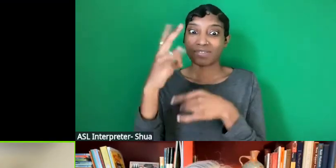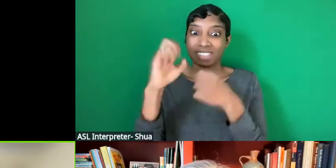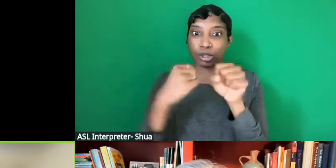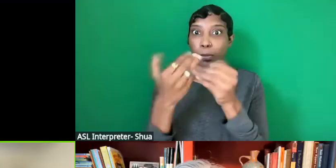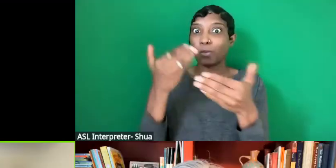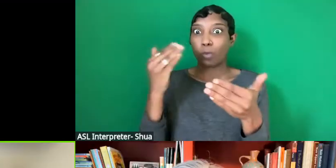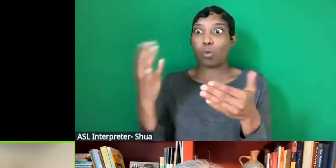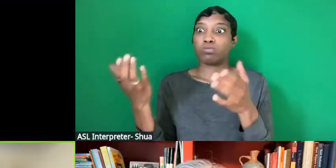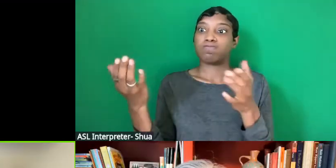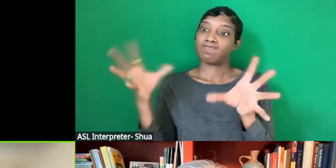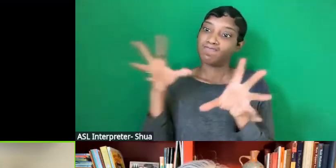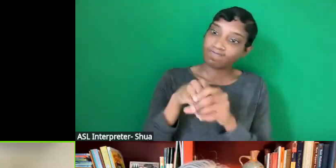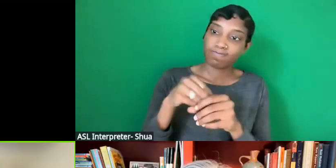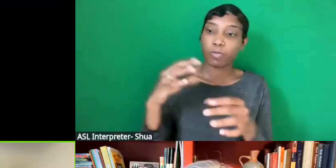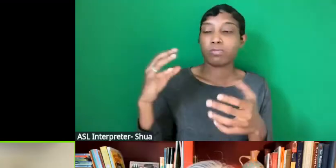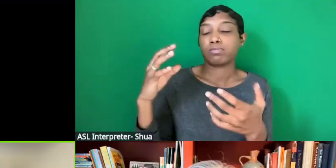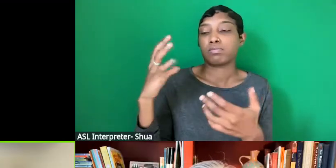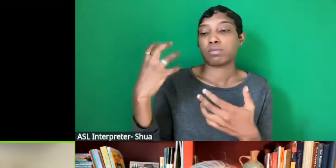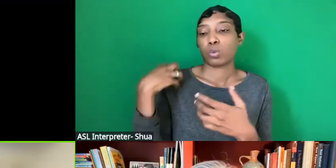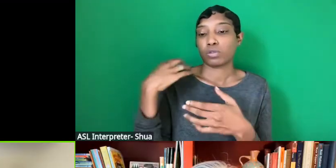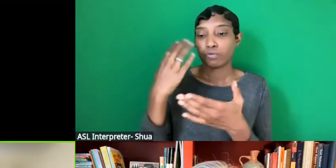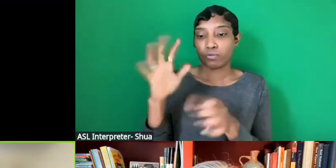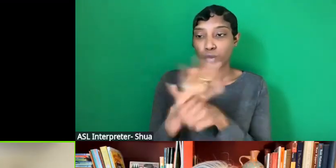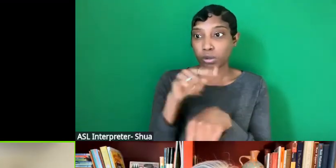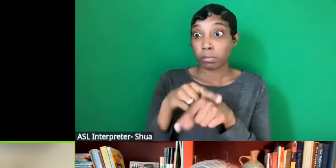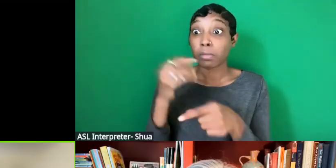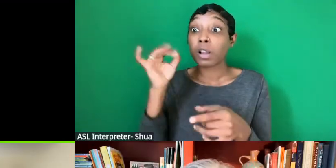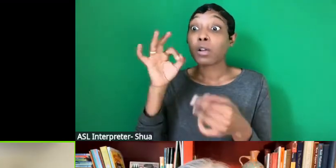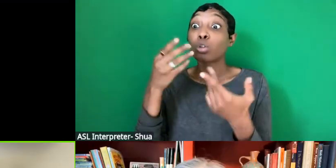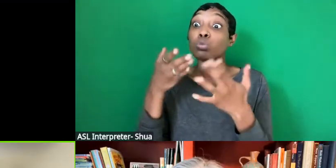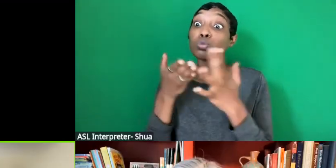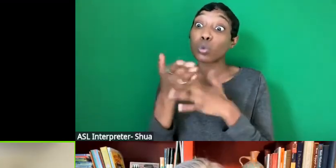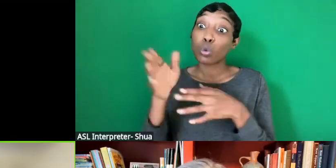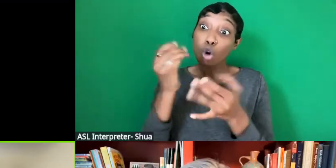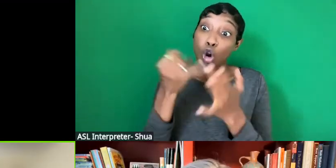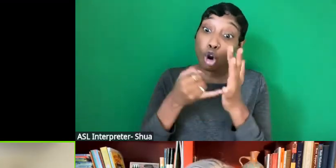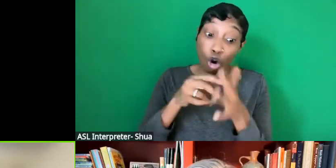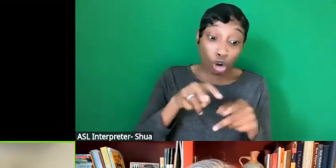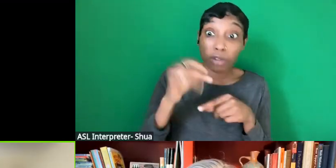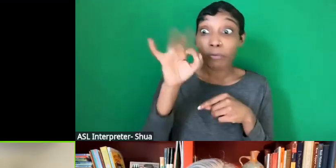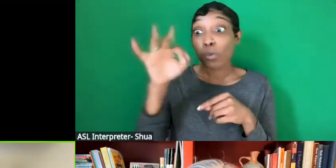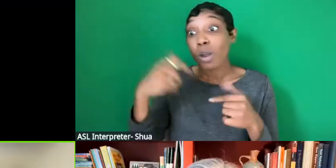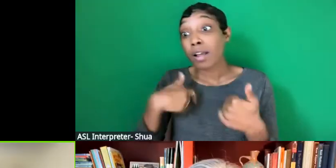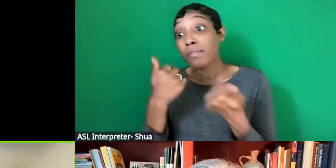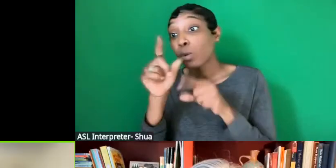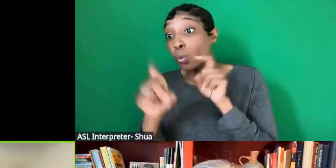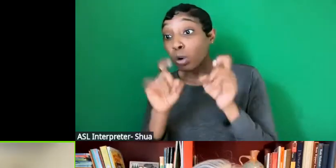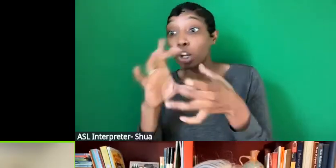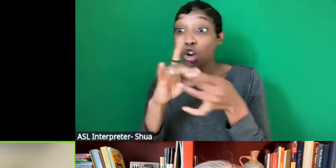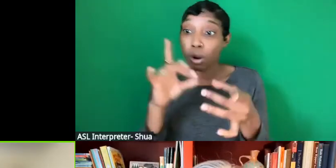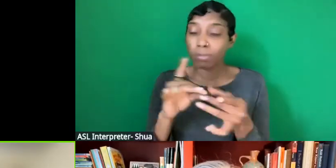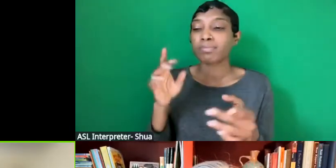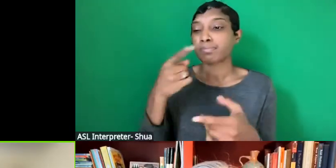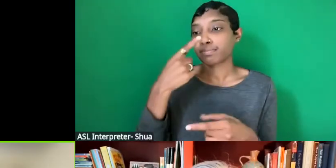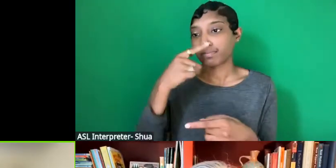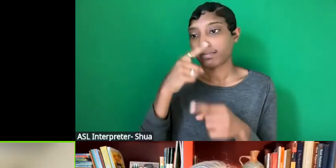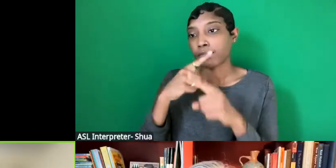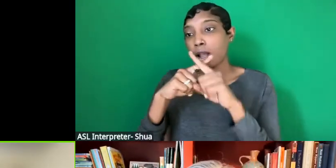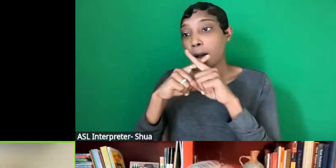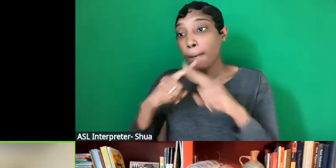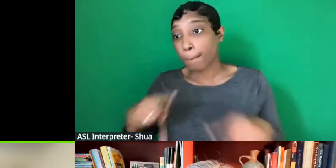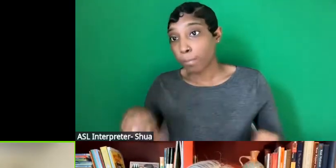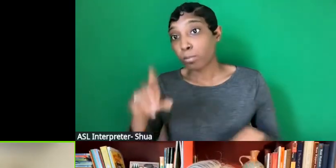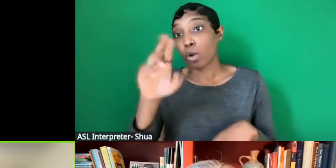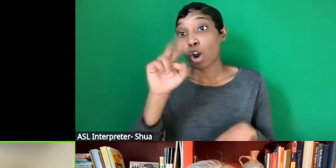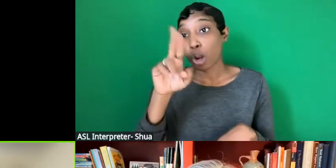Awesome. Throughout the craft, if you have any questions or comments on the craft or on the topic, please feel free to unmute, talk, or write in the chat,